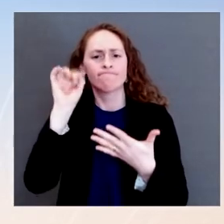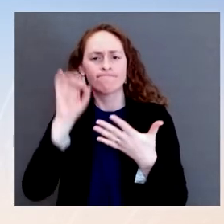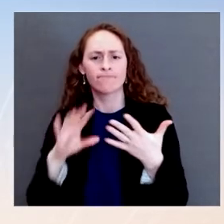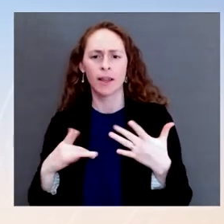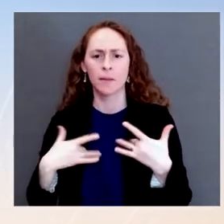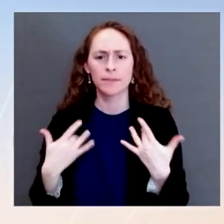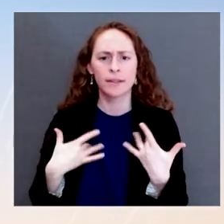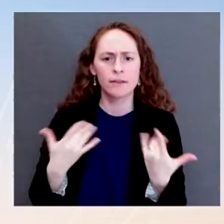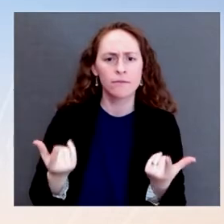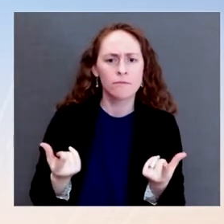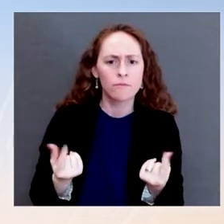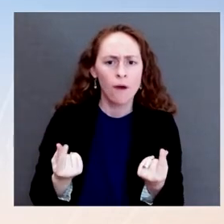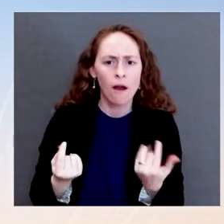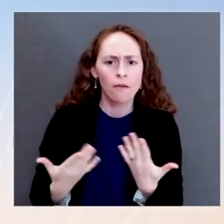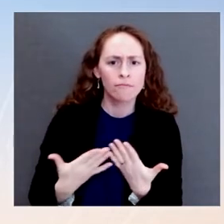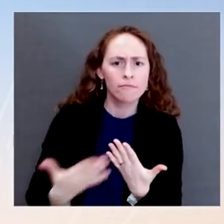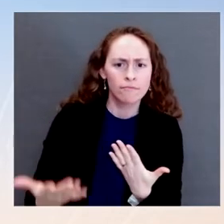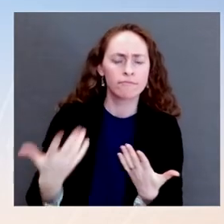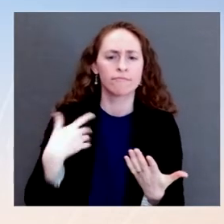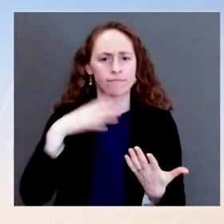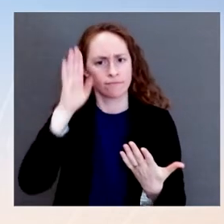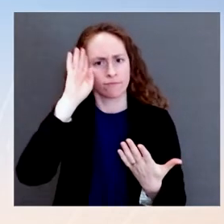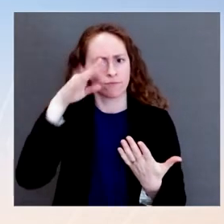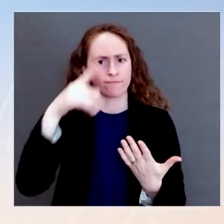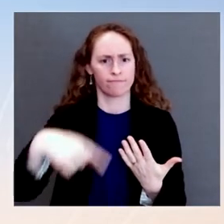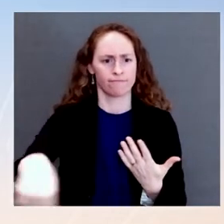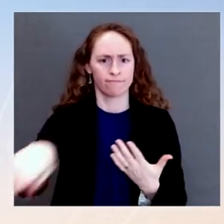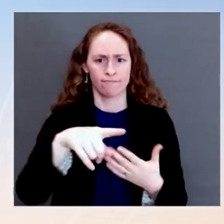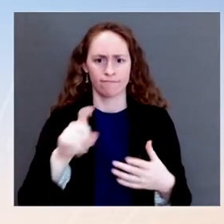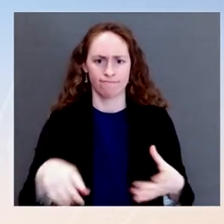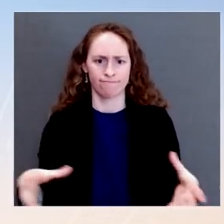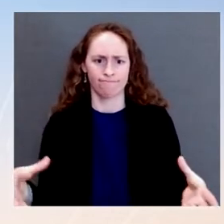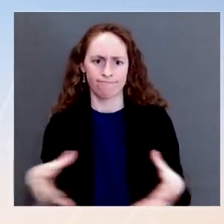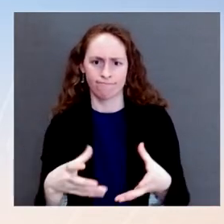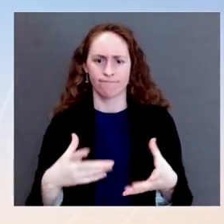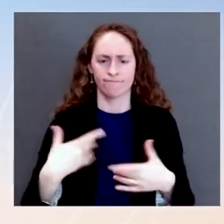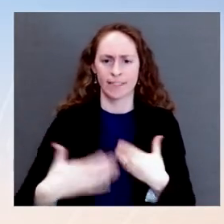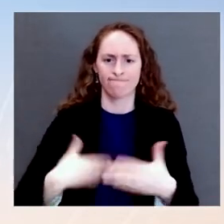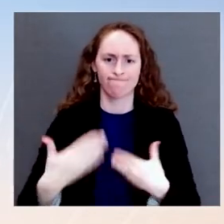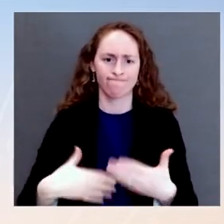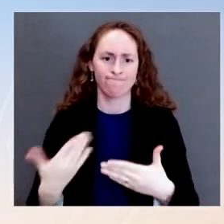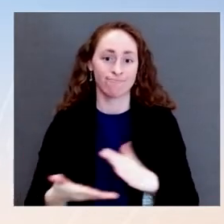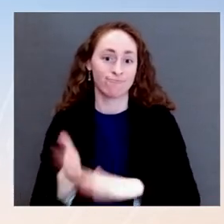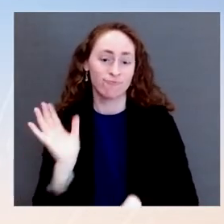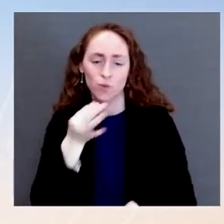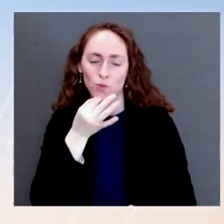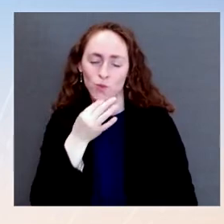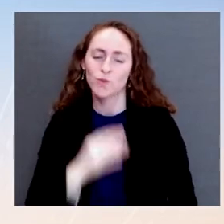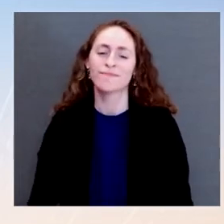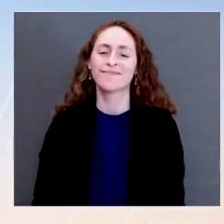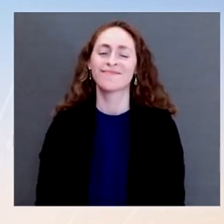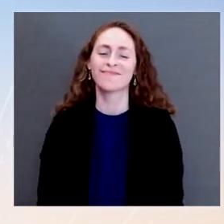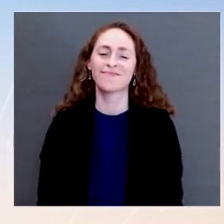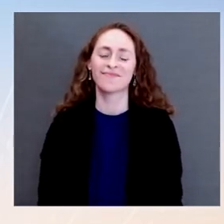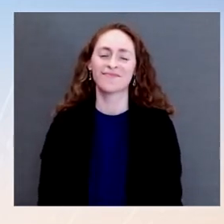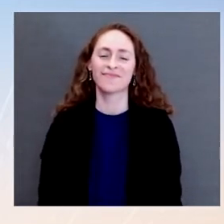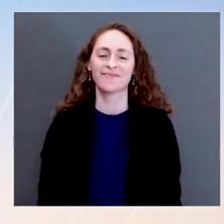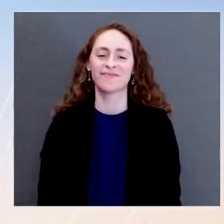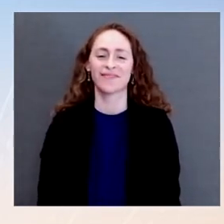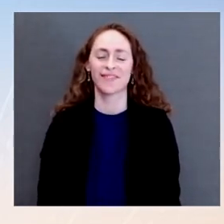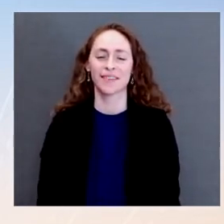not. So good afternoon. As you all know, later today, the president will be delivering remarks on how his Build Back